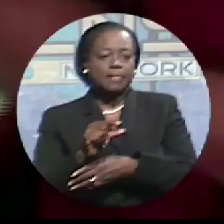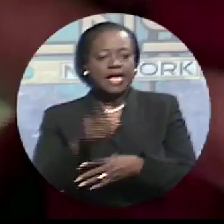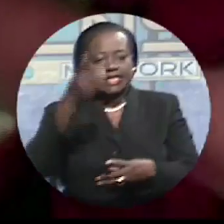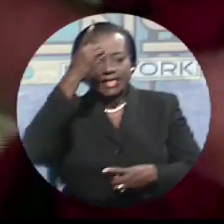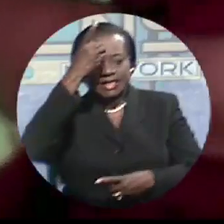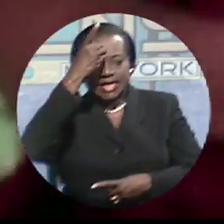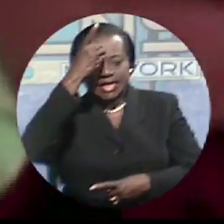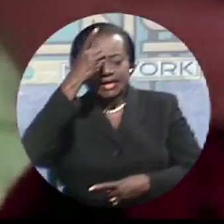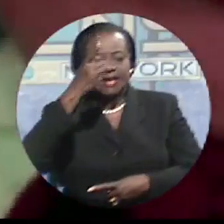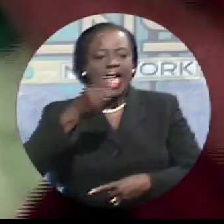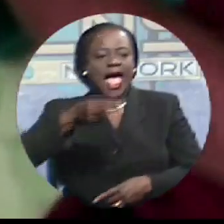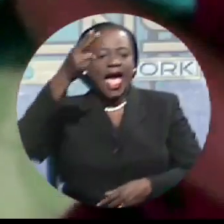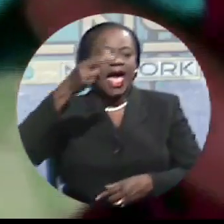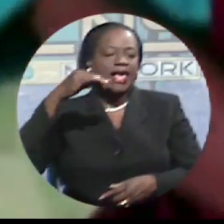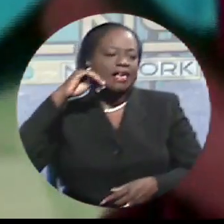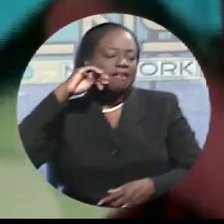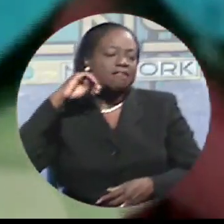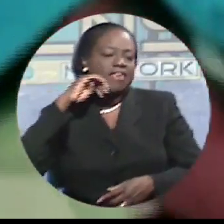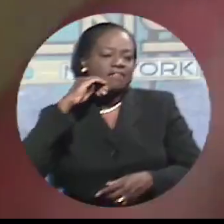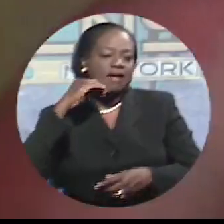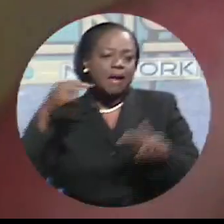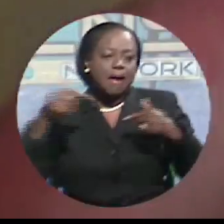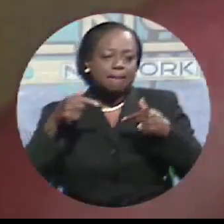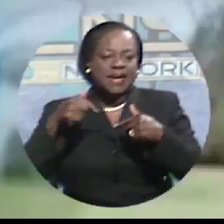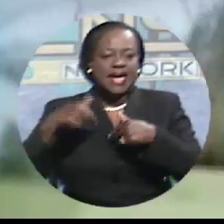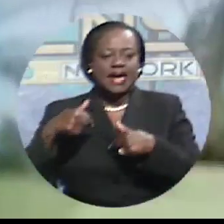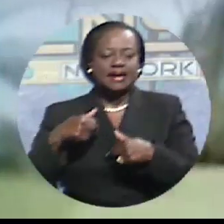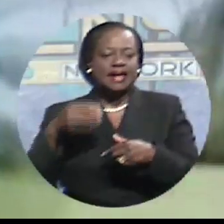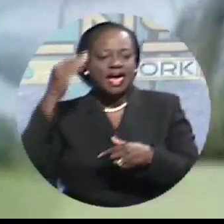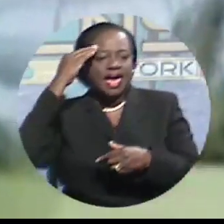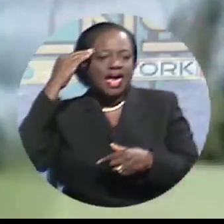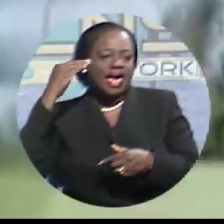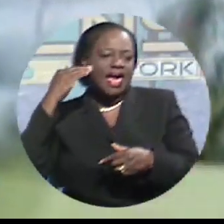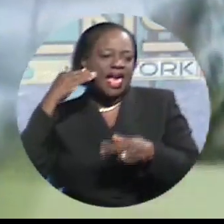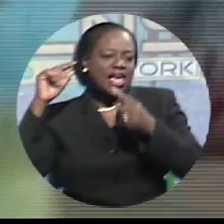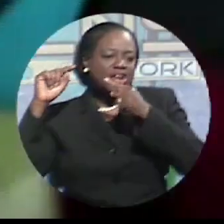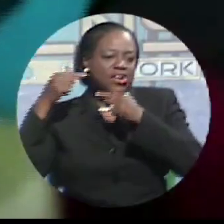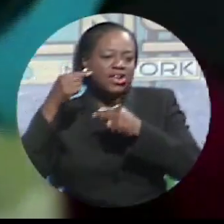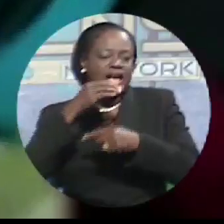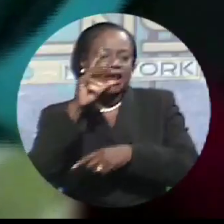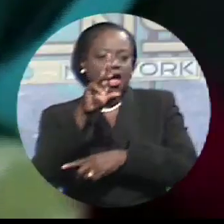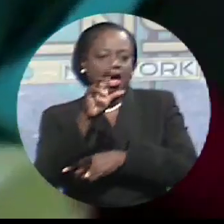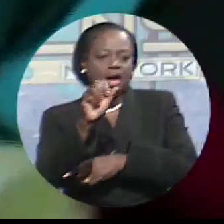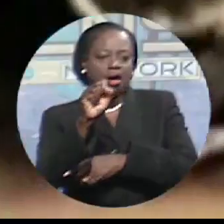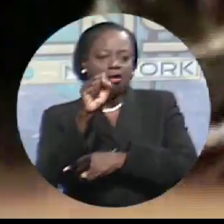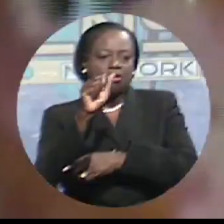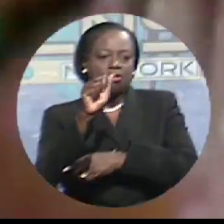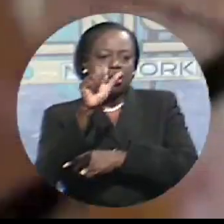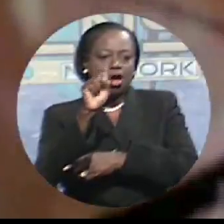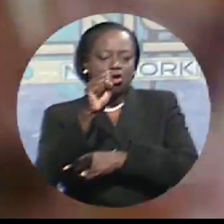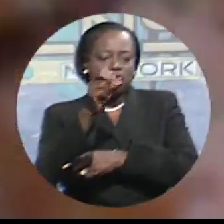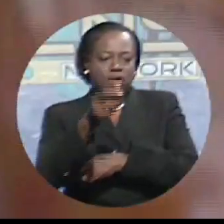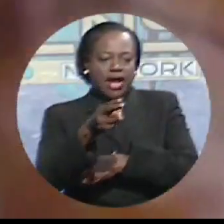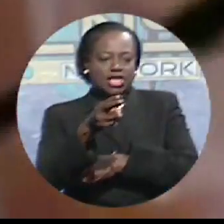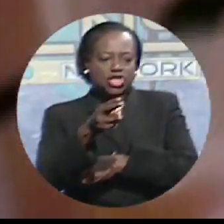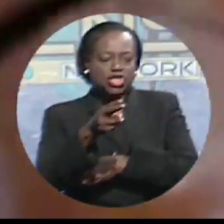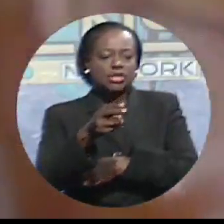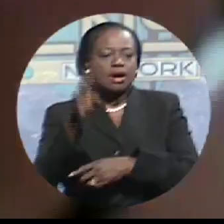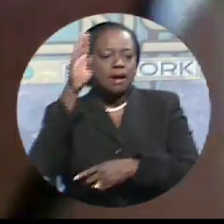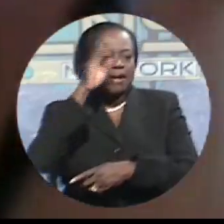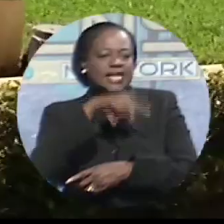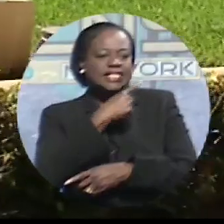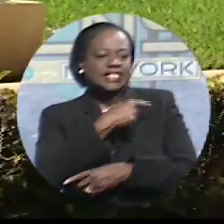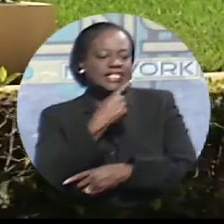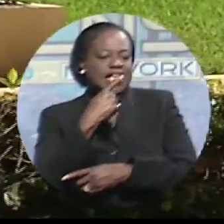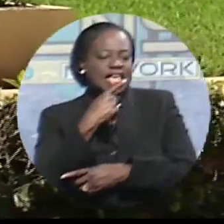high fever, joint pain, headaches, and a rash. And with the number of cases reported across the region, Brennan says there have also